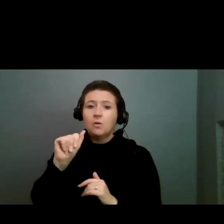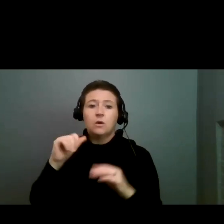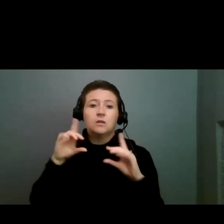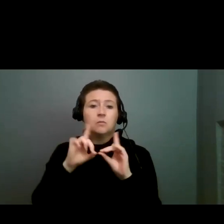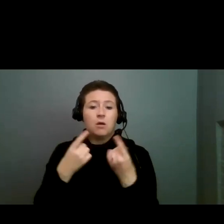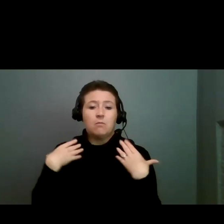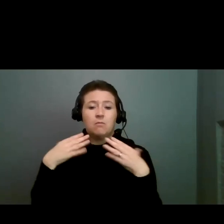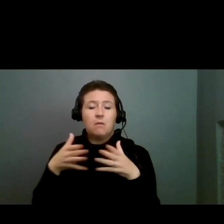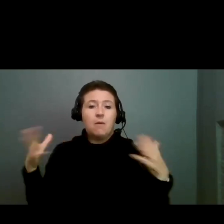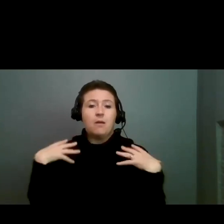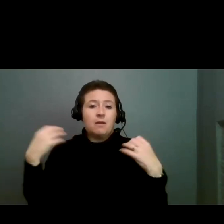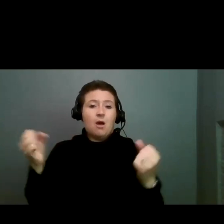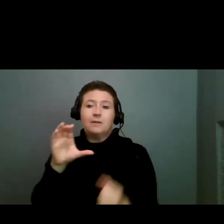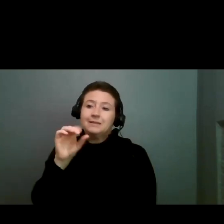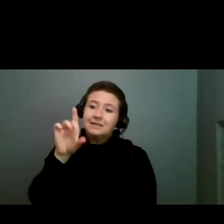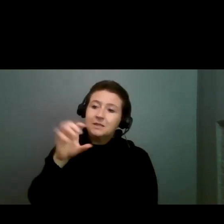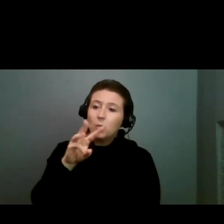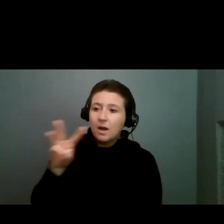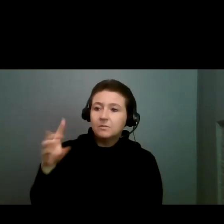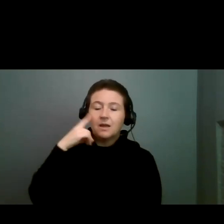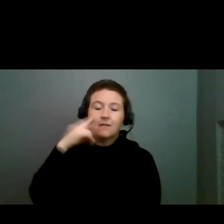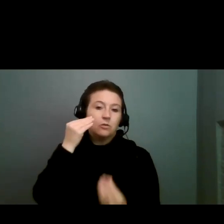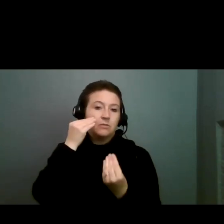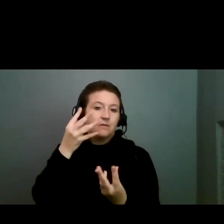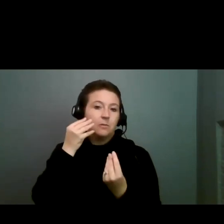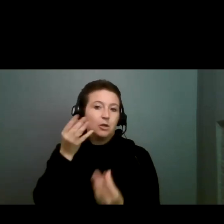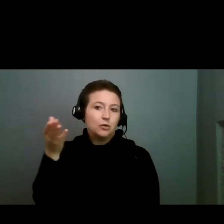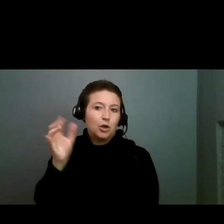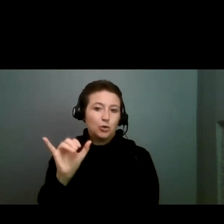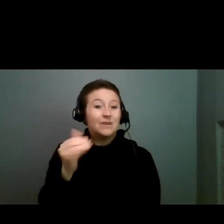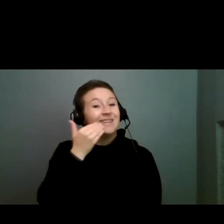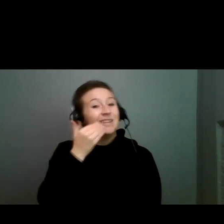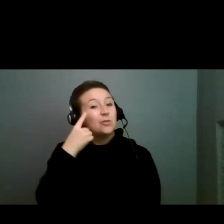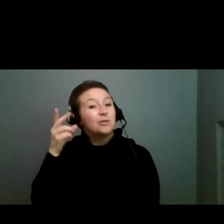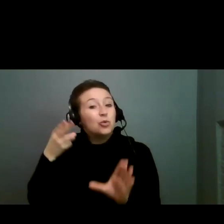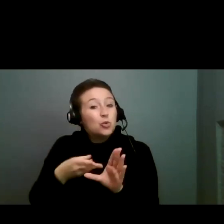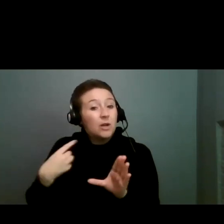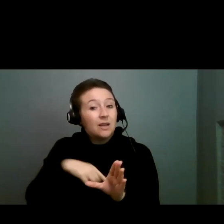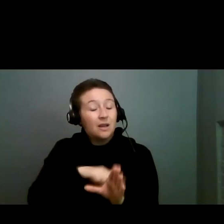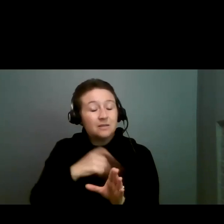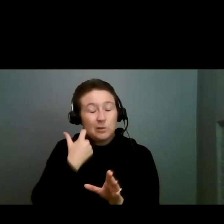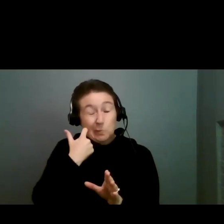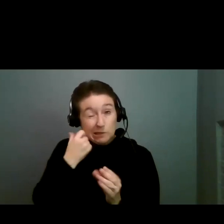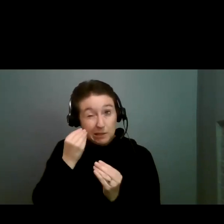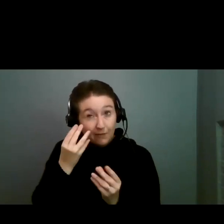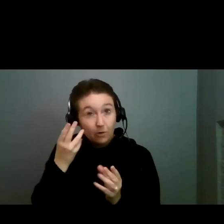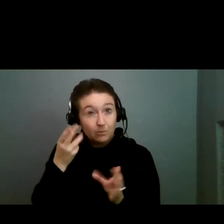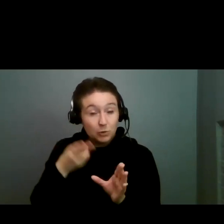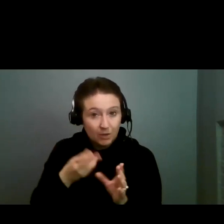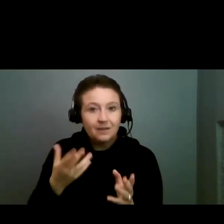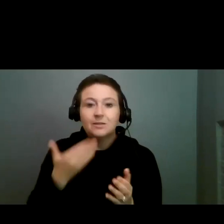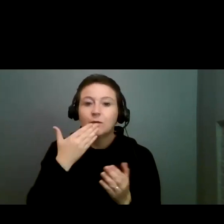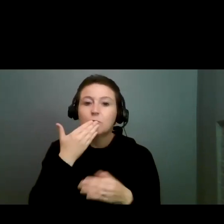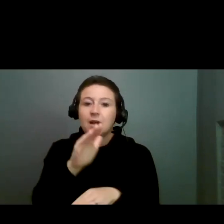CDC's websites for additional guidance beyond what has been provided here. So thank you all for joining us on short notice today. Have a good afternoon.